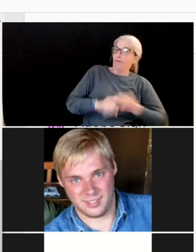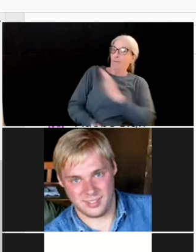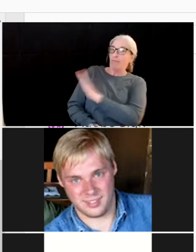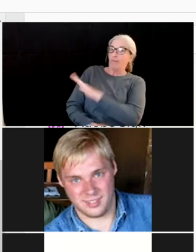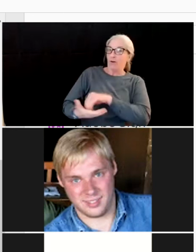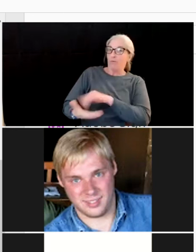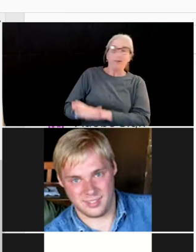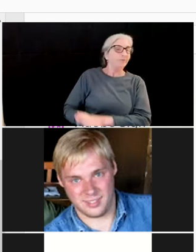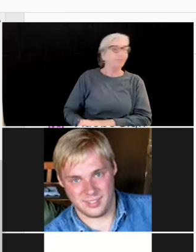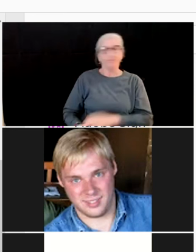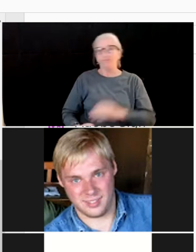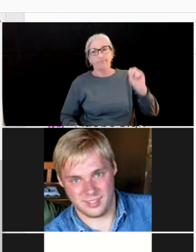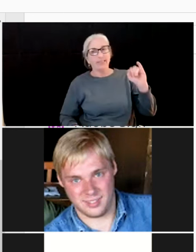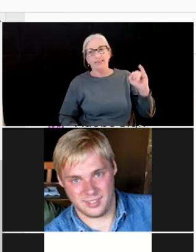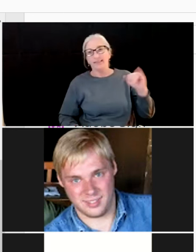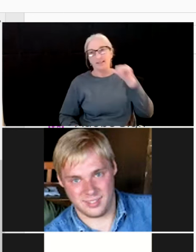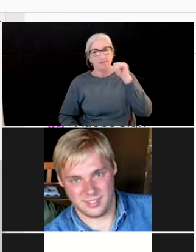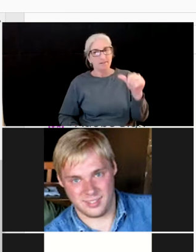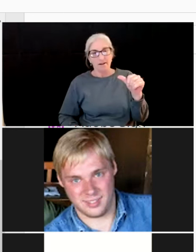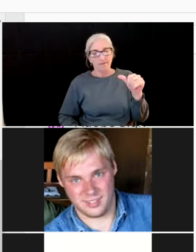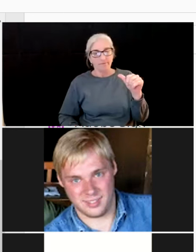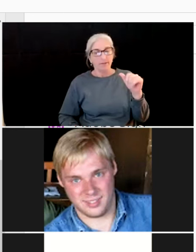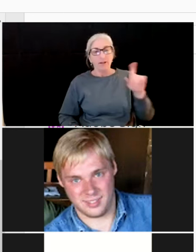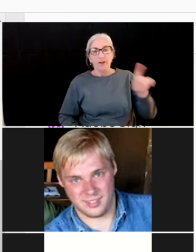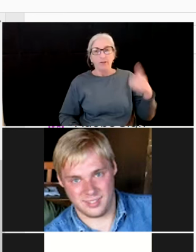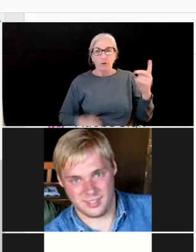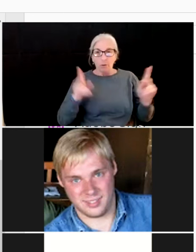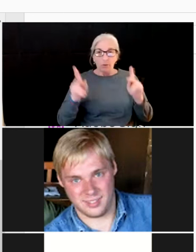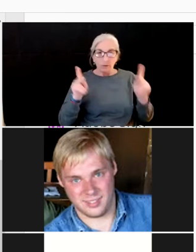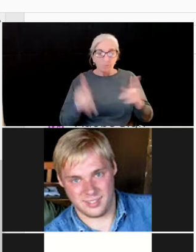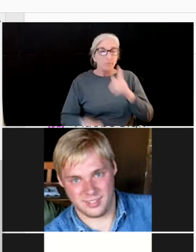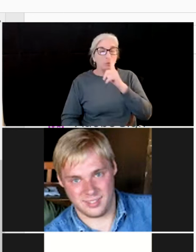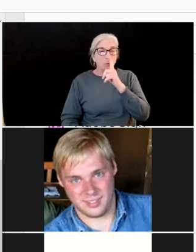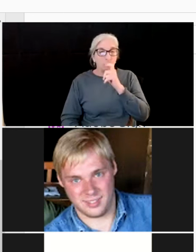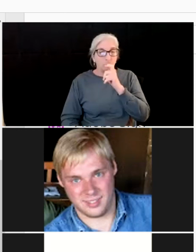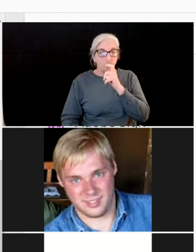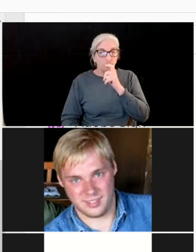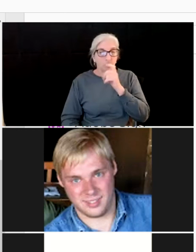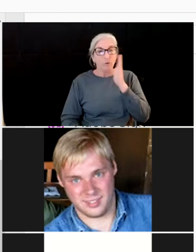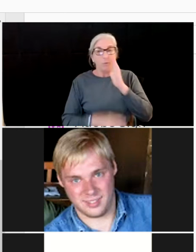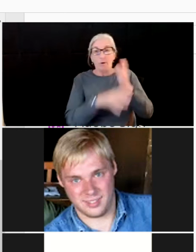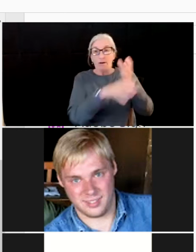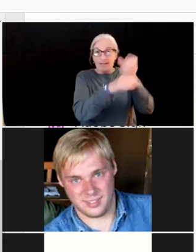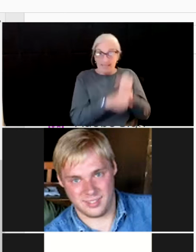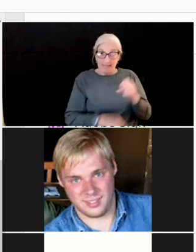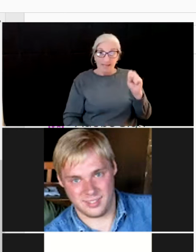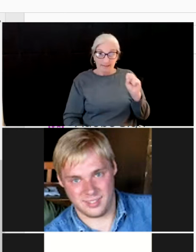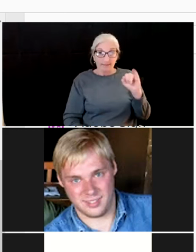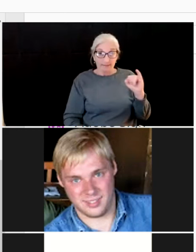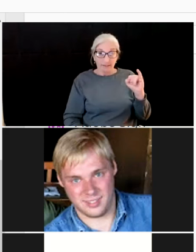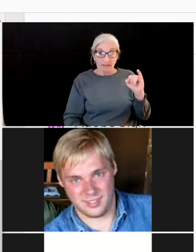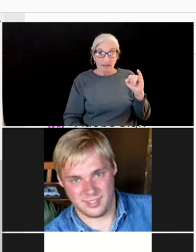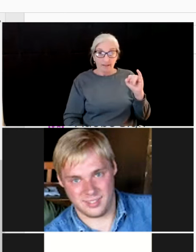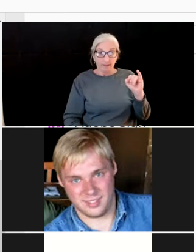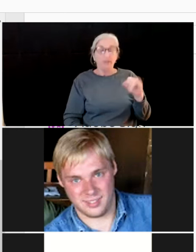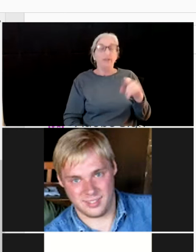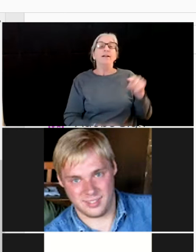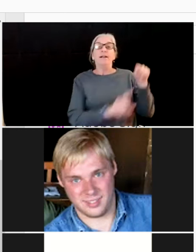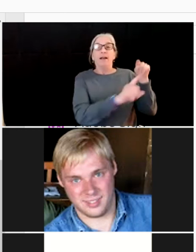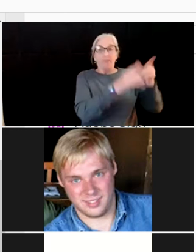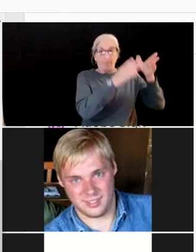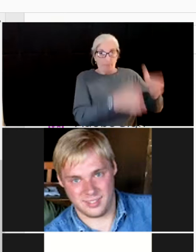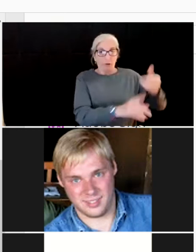children or anything like that. So the only folks that are going to be entitled to an SSI check are the folks that have